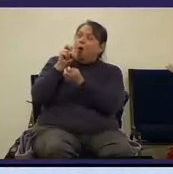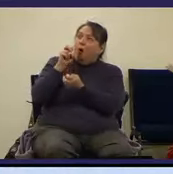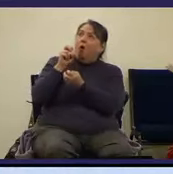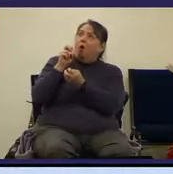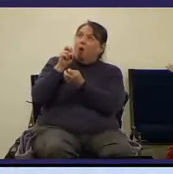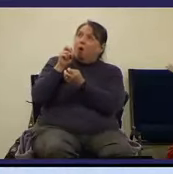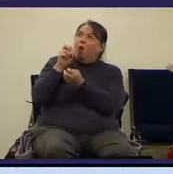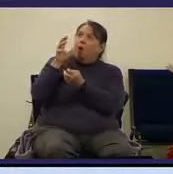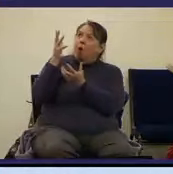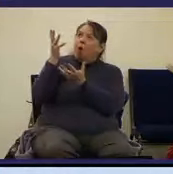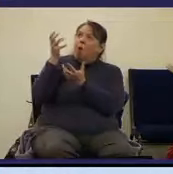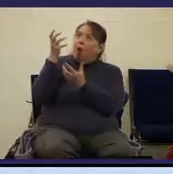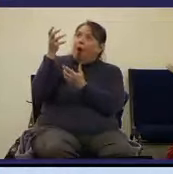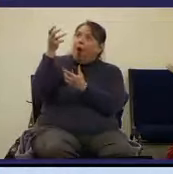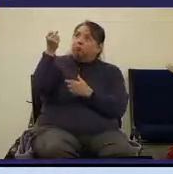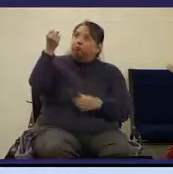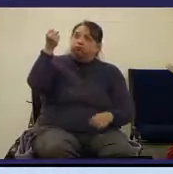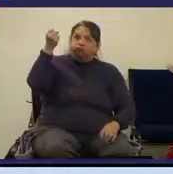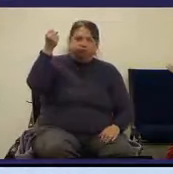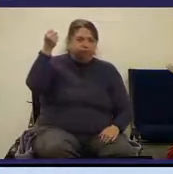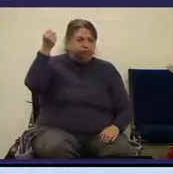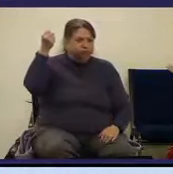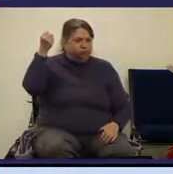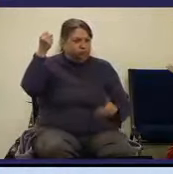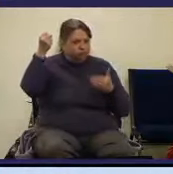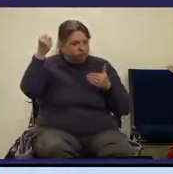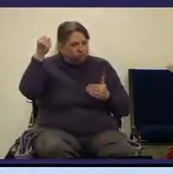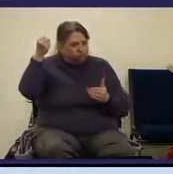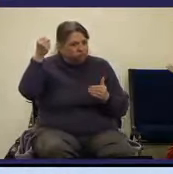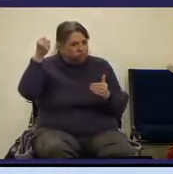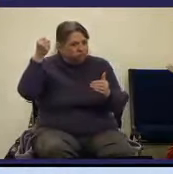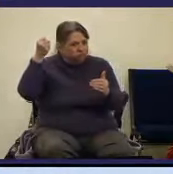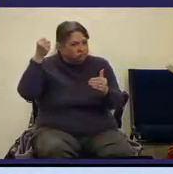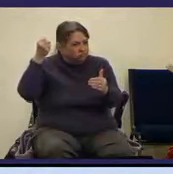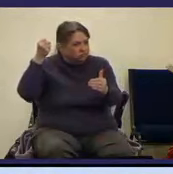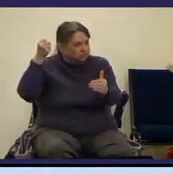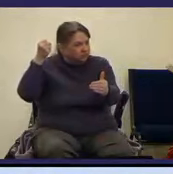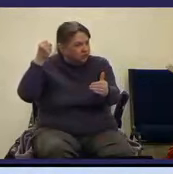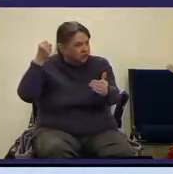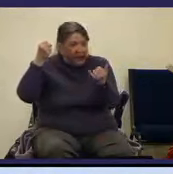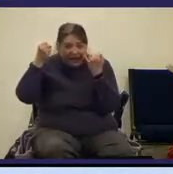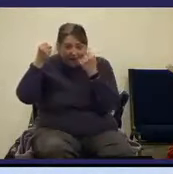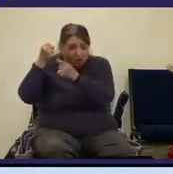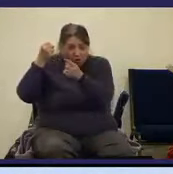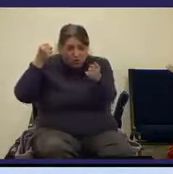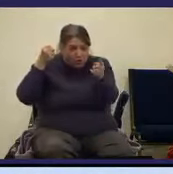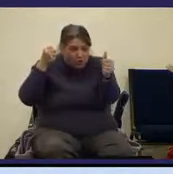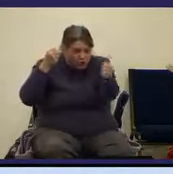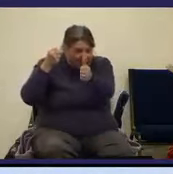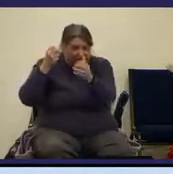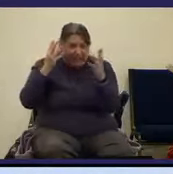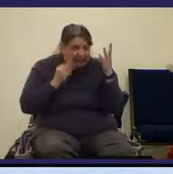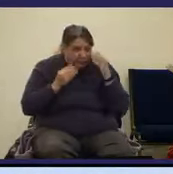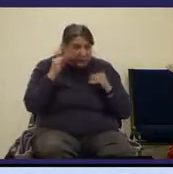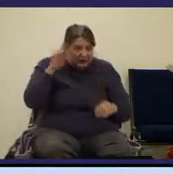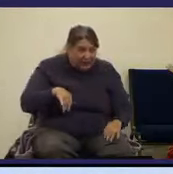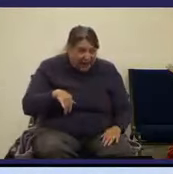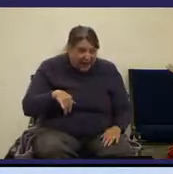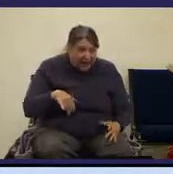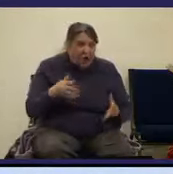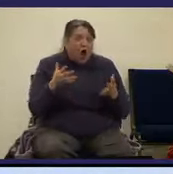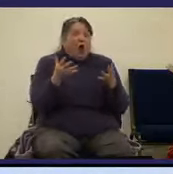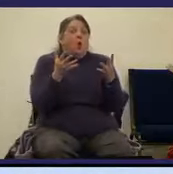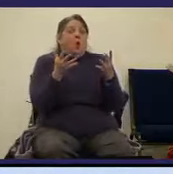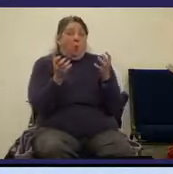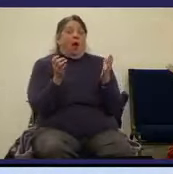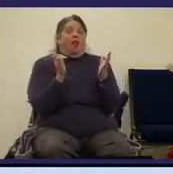of. And you know, sisters and brothers, that if you've ever experienced God like that, you want to experience him